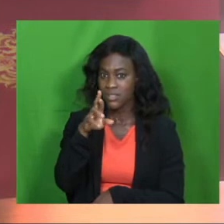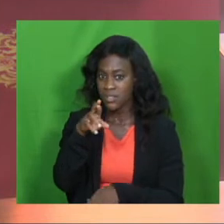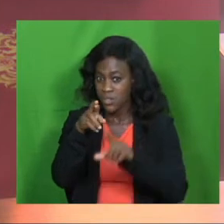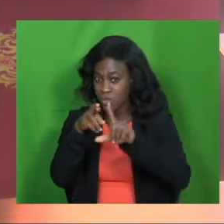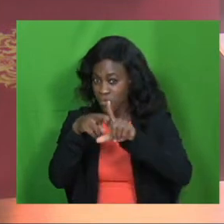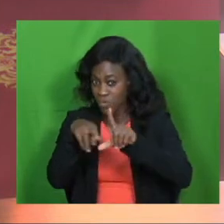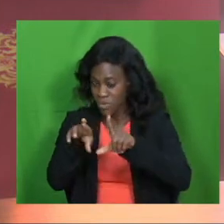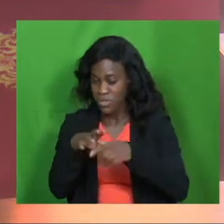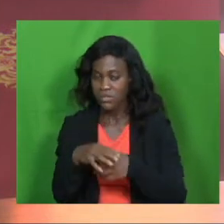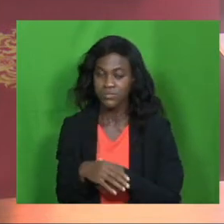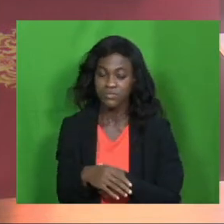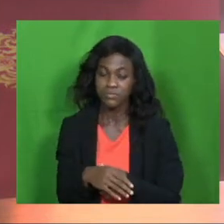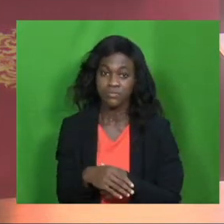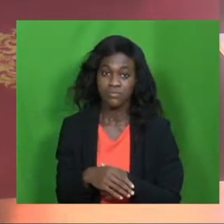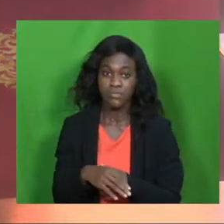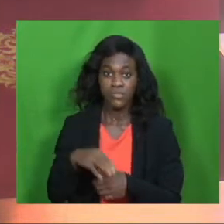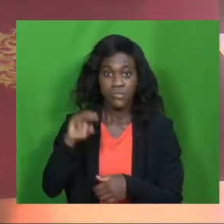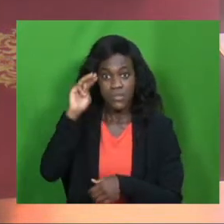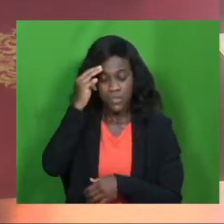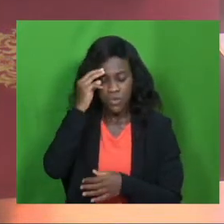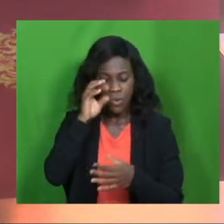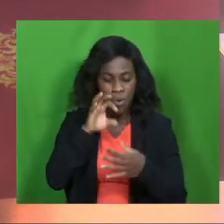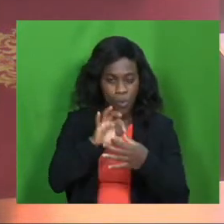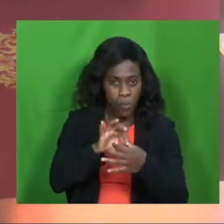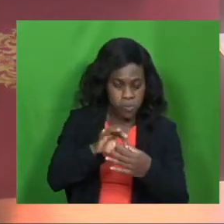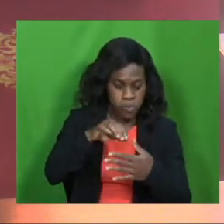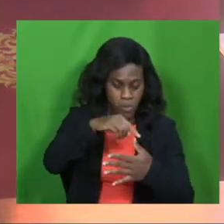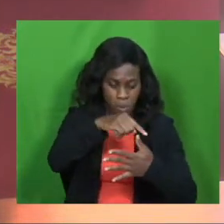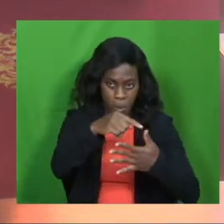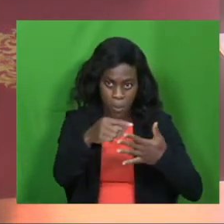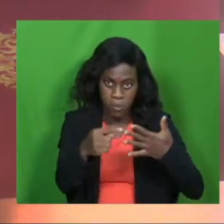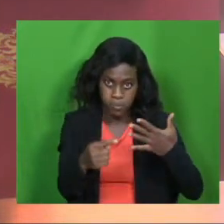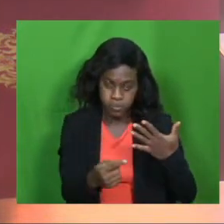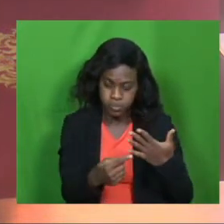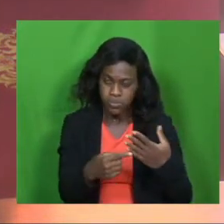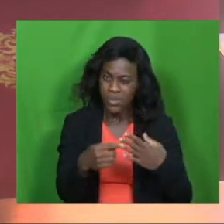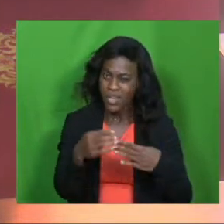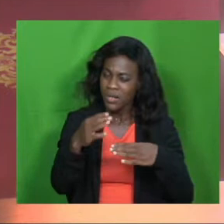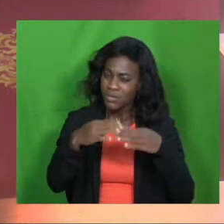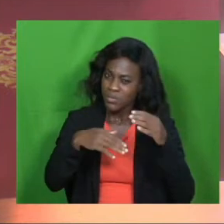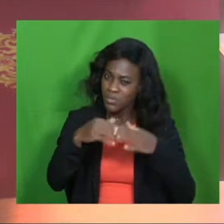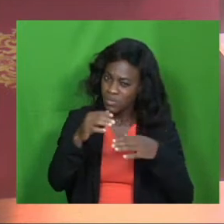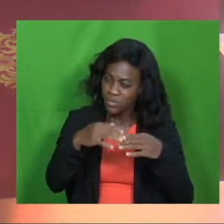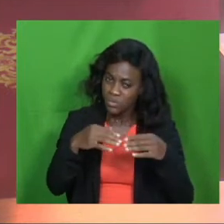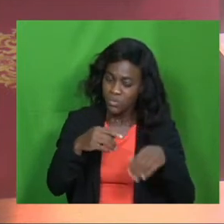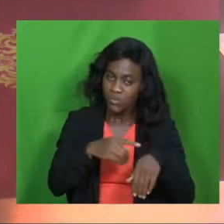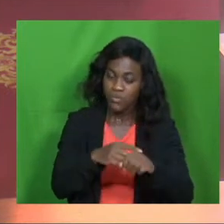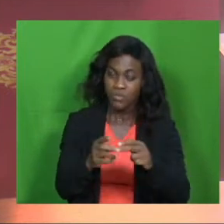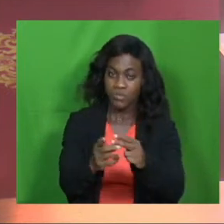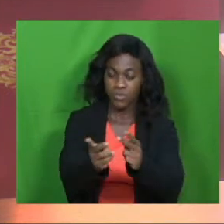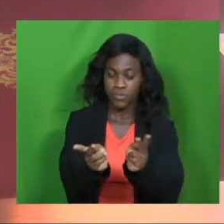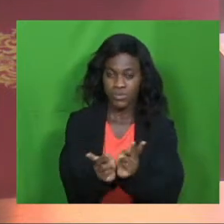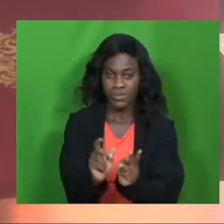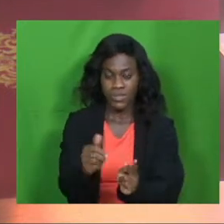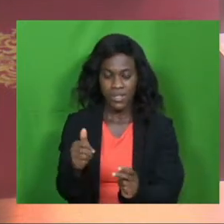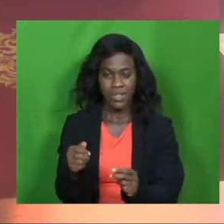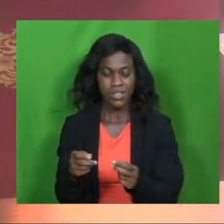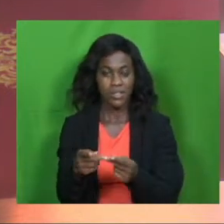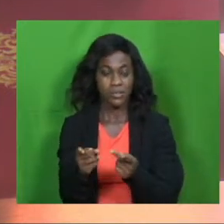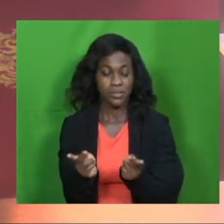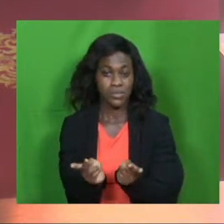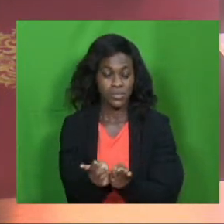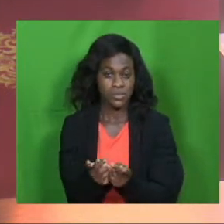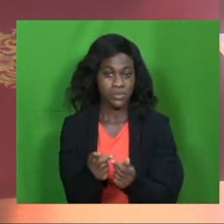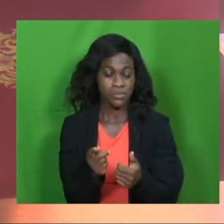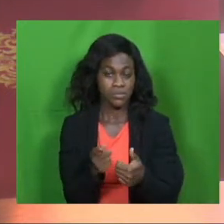Ministry also collaborated with the following institutions to construct AstroTurfs in some part of the country. A, the